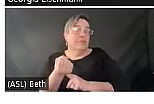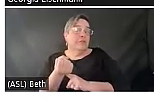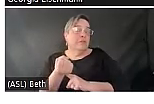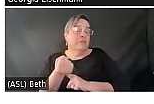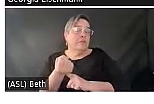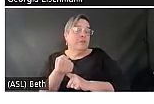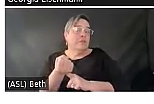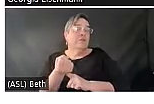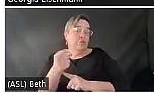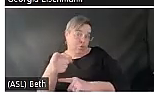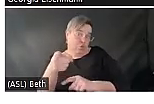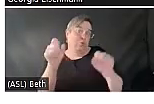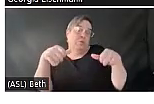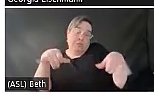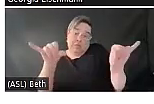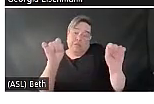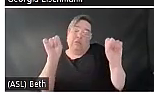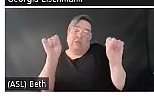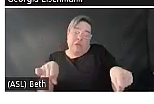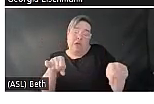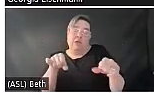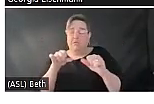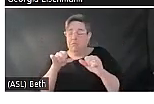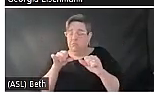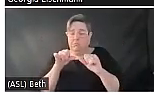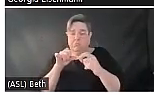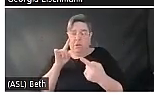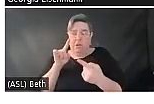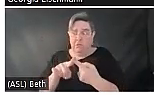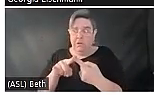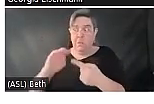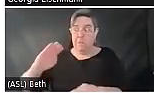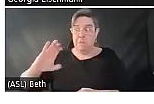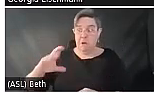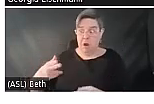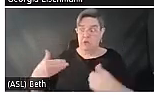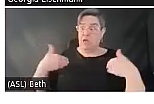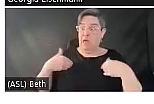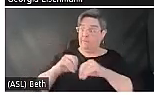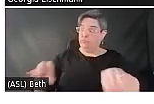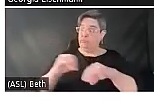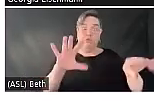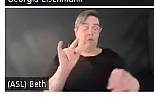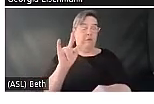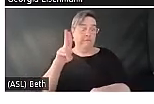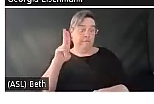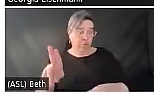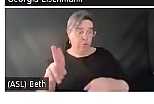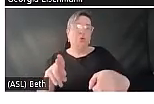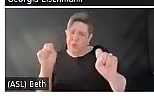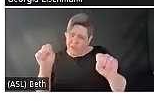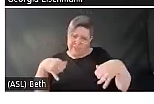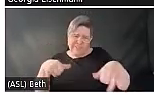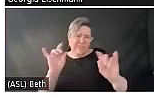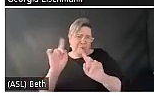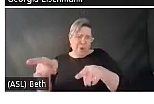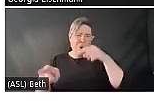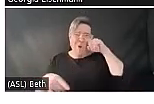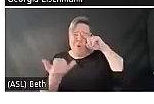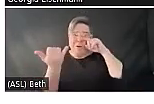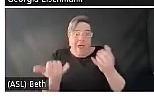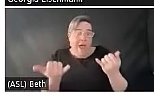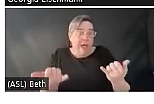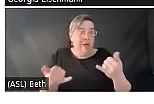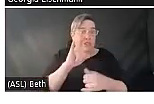up through the season. So if the season goes through March, you can continue getting your vaccine through March. So it is not too late. Vaccines